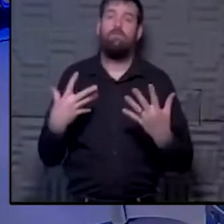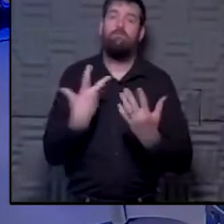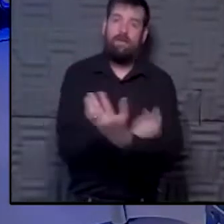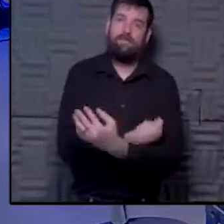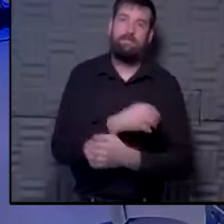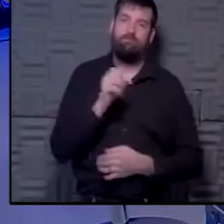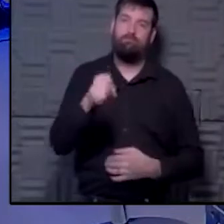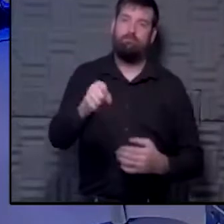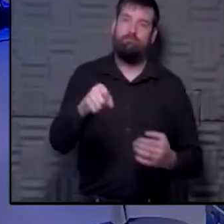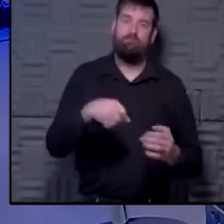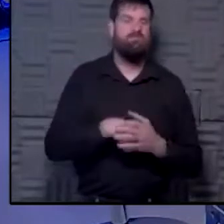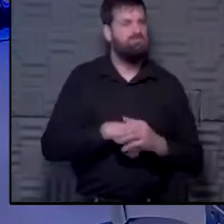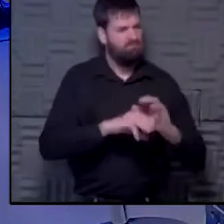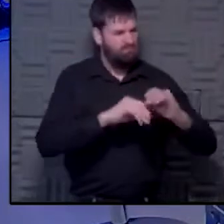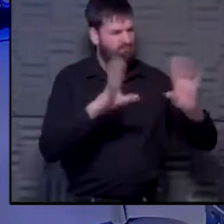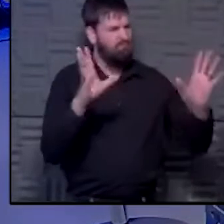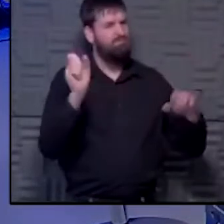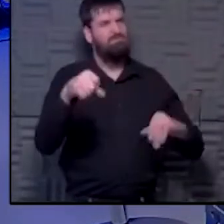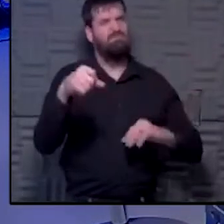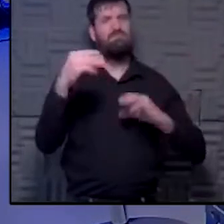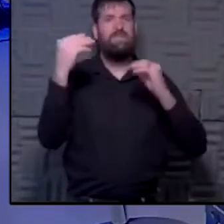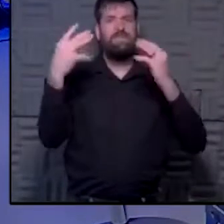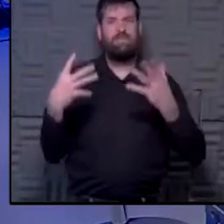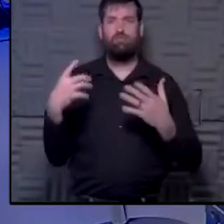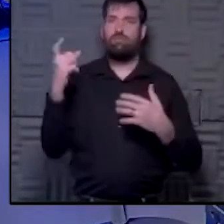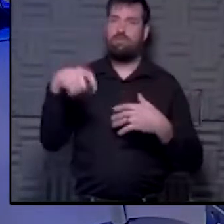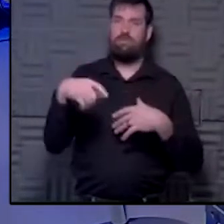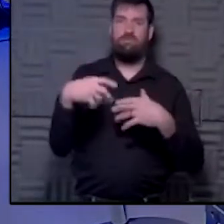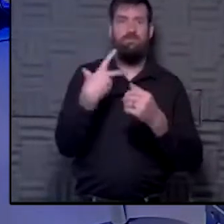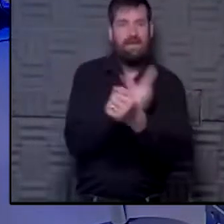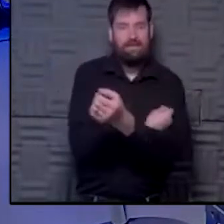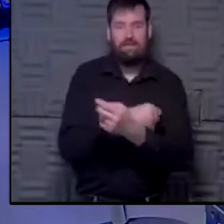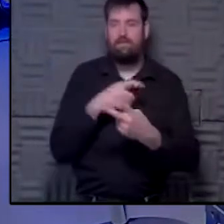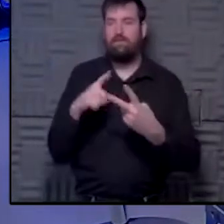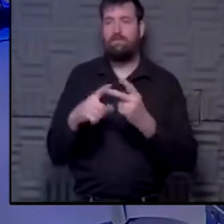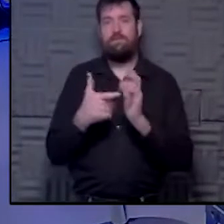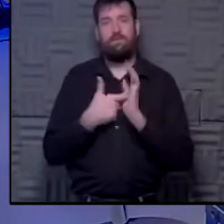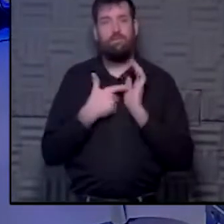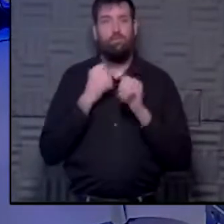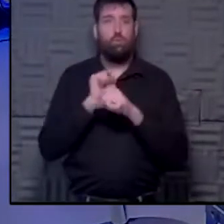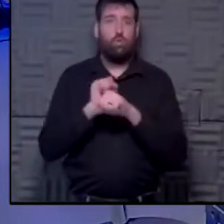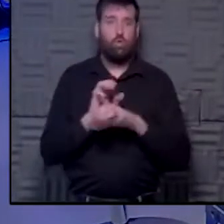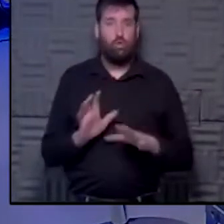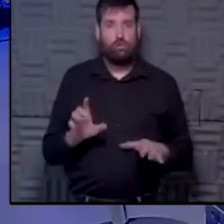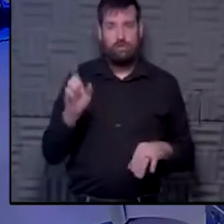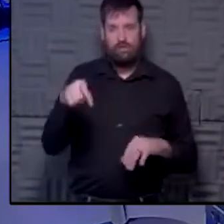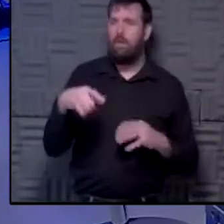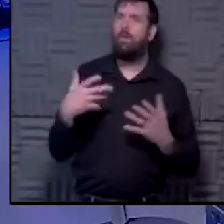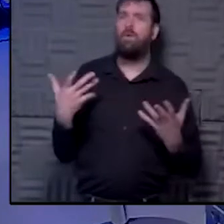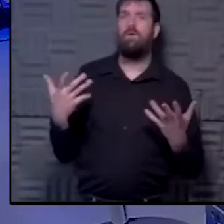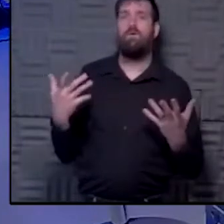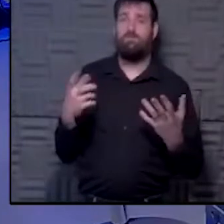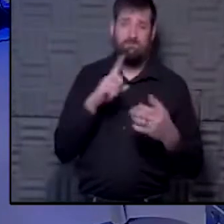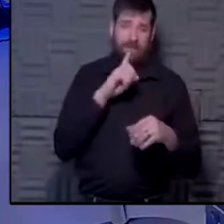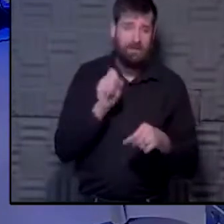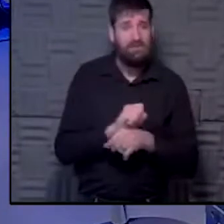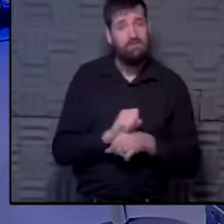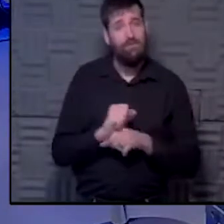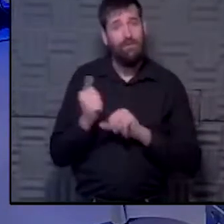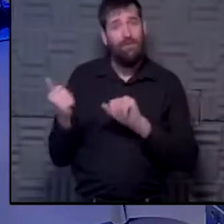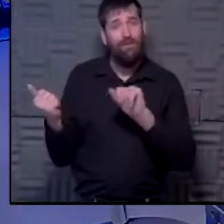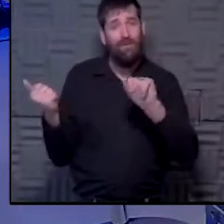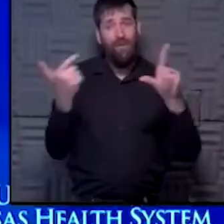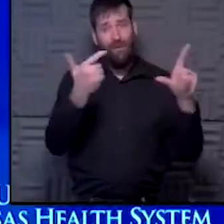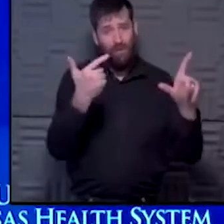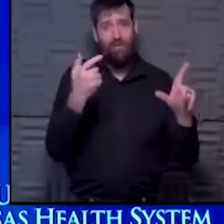too. Clearly, I think teachers need to be vaccinated, essential workers need to be vaccinated. So, wait a minute, the reality is we all need to